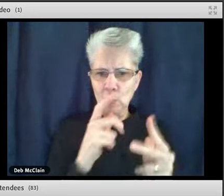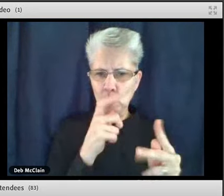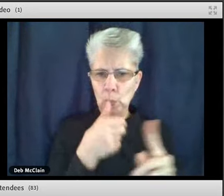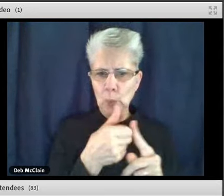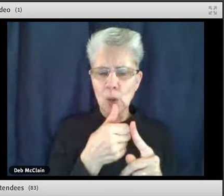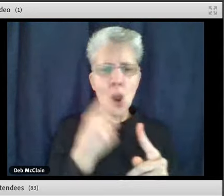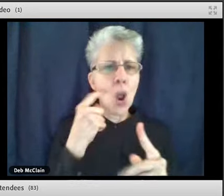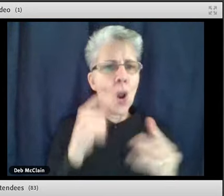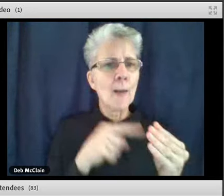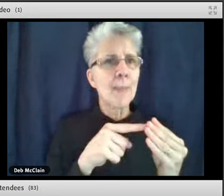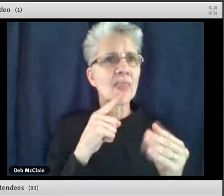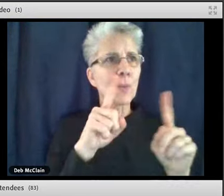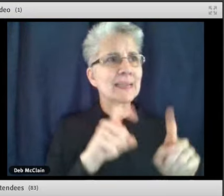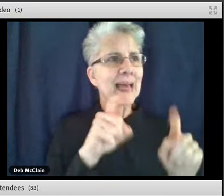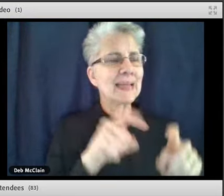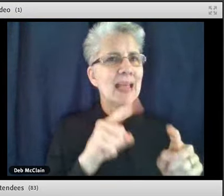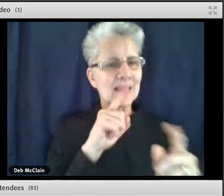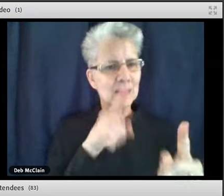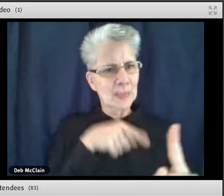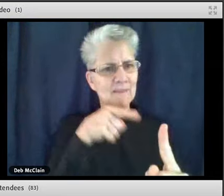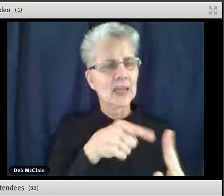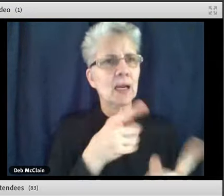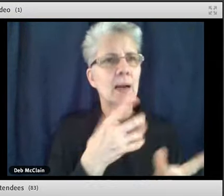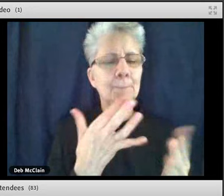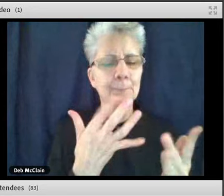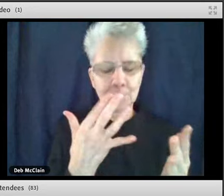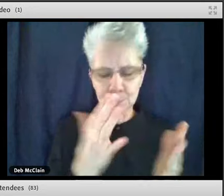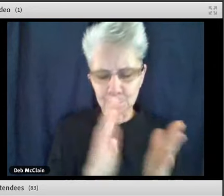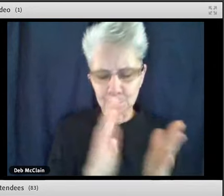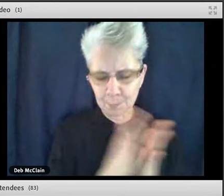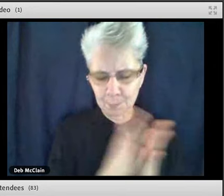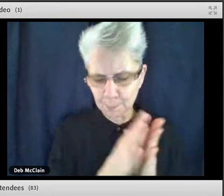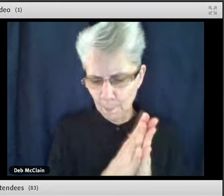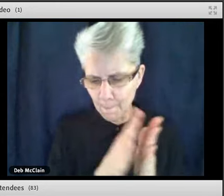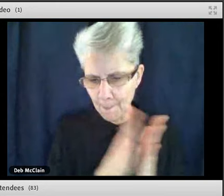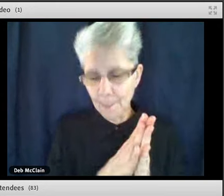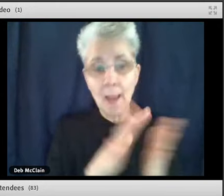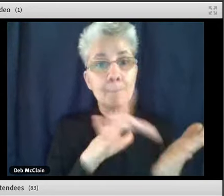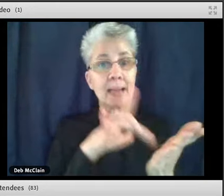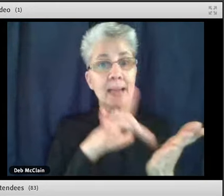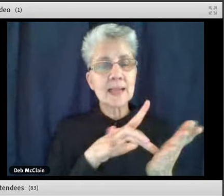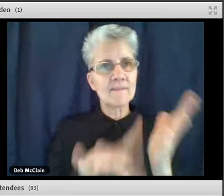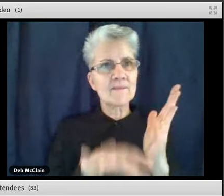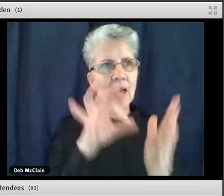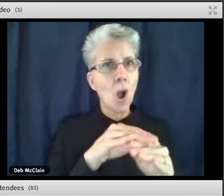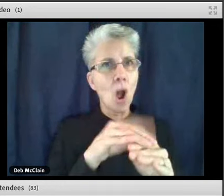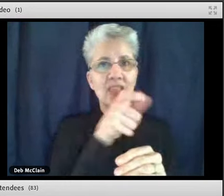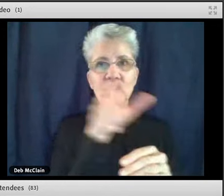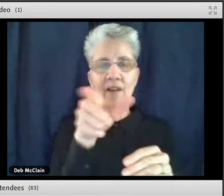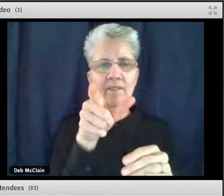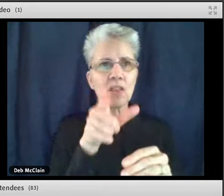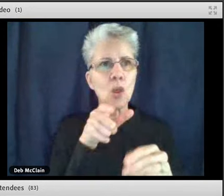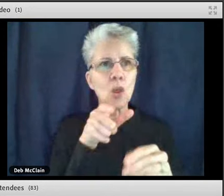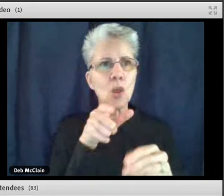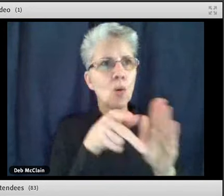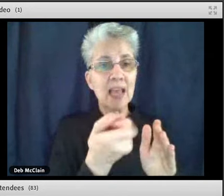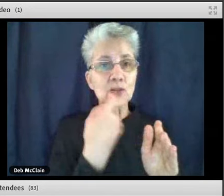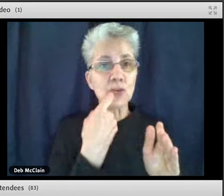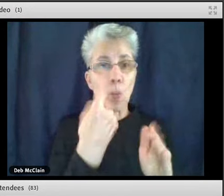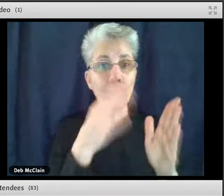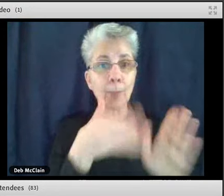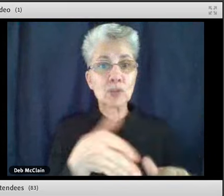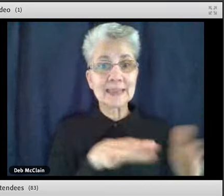there's this study, students, they don't know how to, they have trouble finding credibility online as well. So that's why it's important for us.